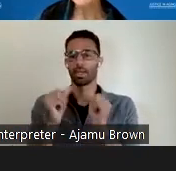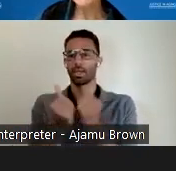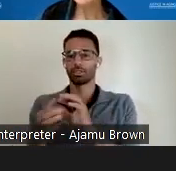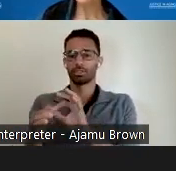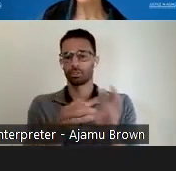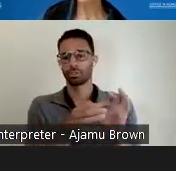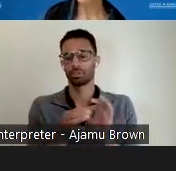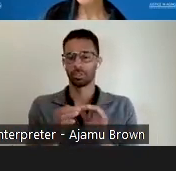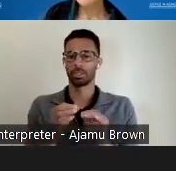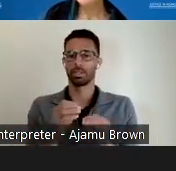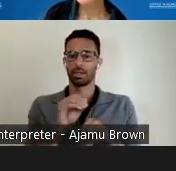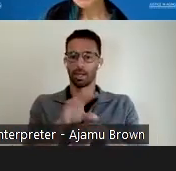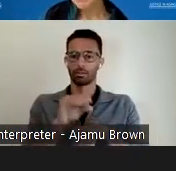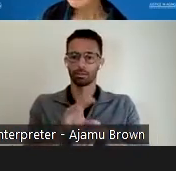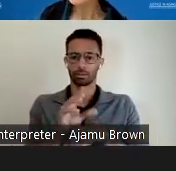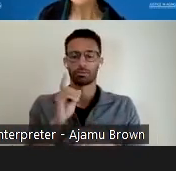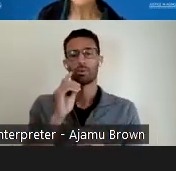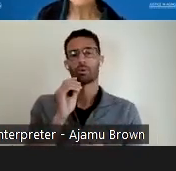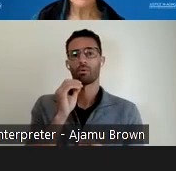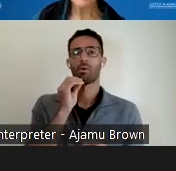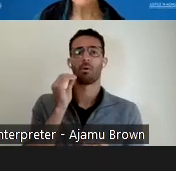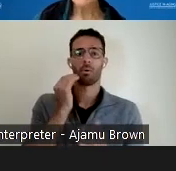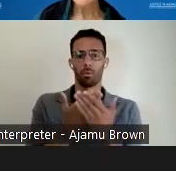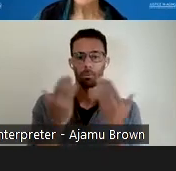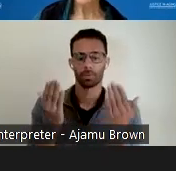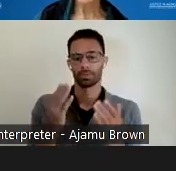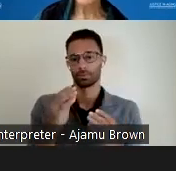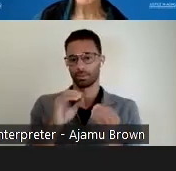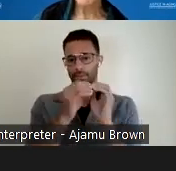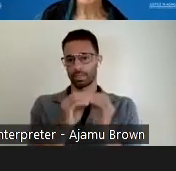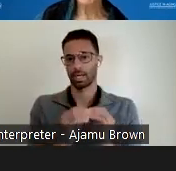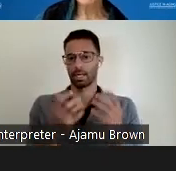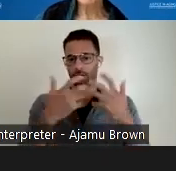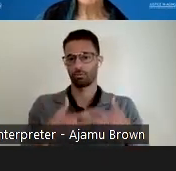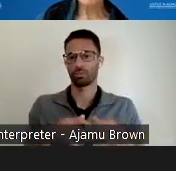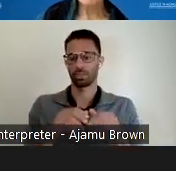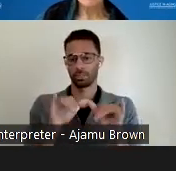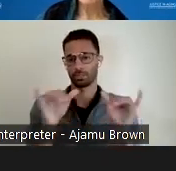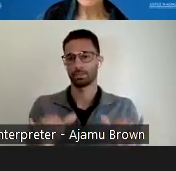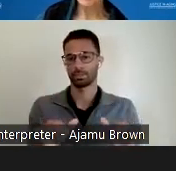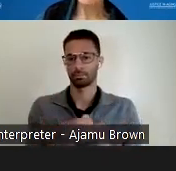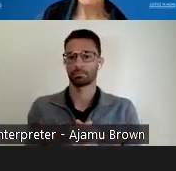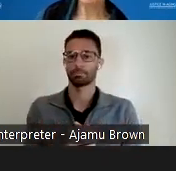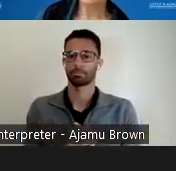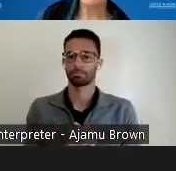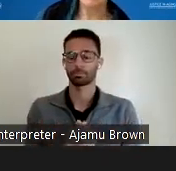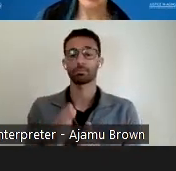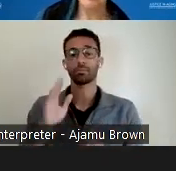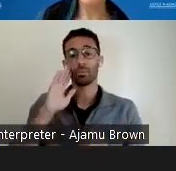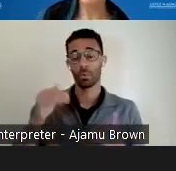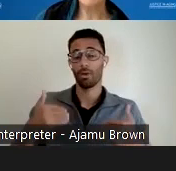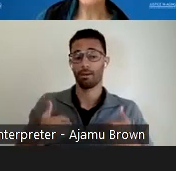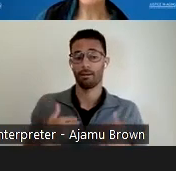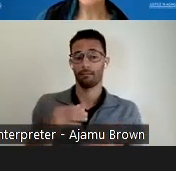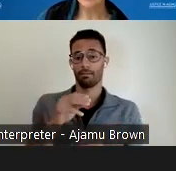Homeless Data Integration System. So we know that we have a master plan for aging goal